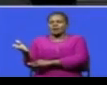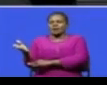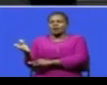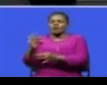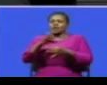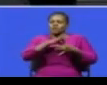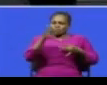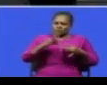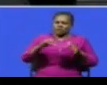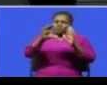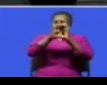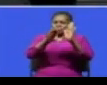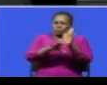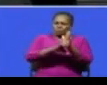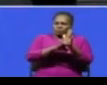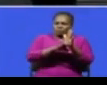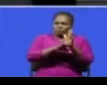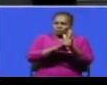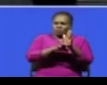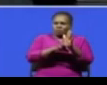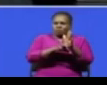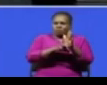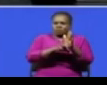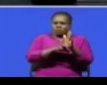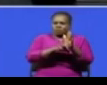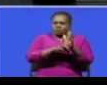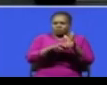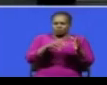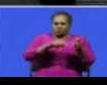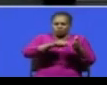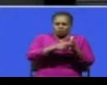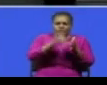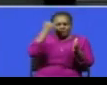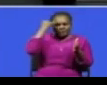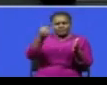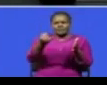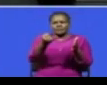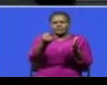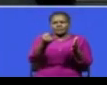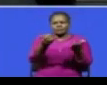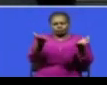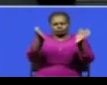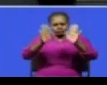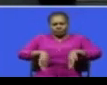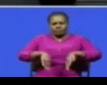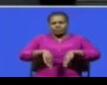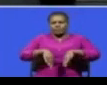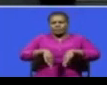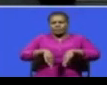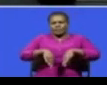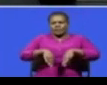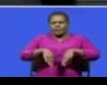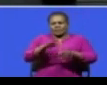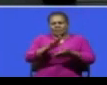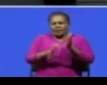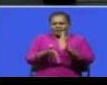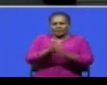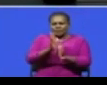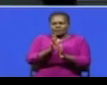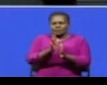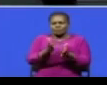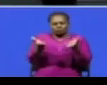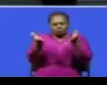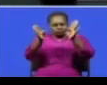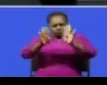spirit of the constitution to be stymied and its lofty ideals to hemorrhage towards barrenness by a drip